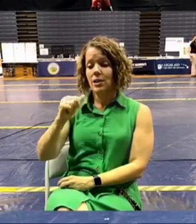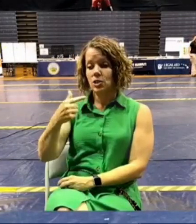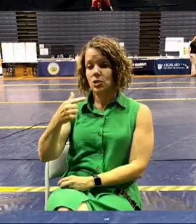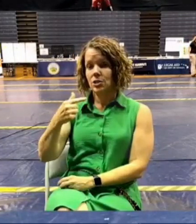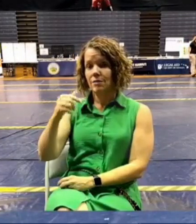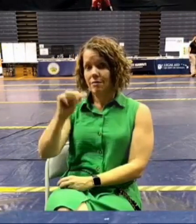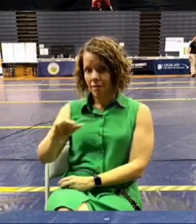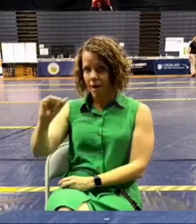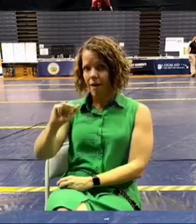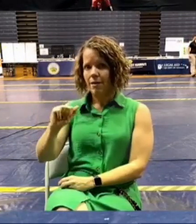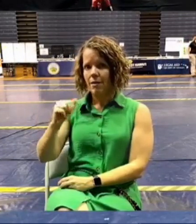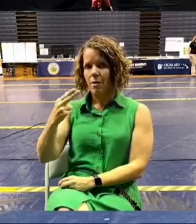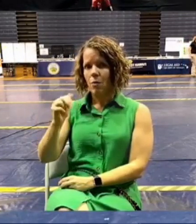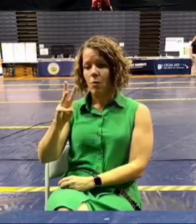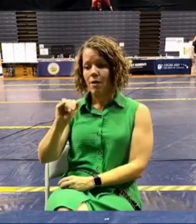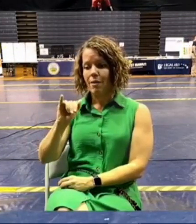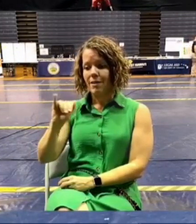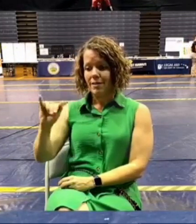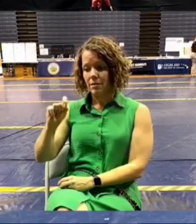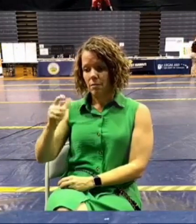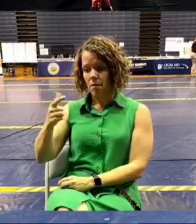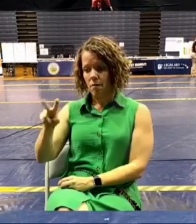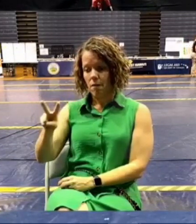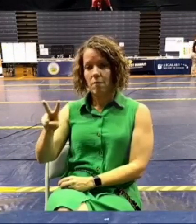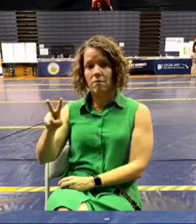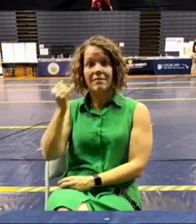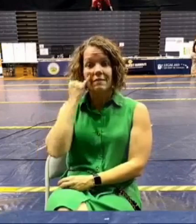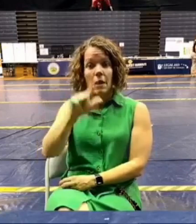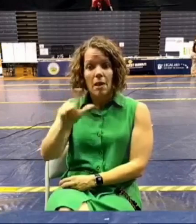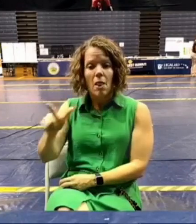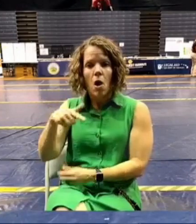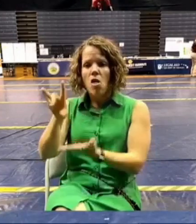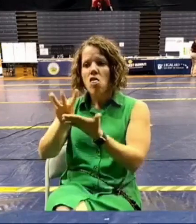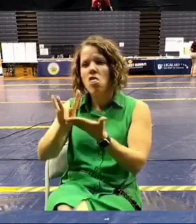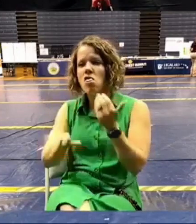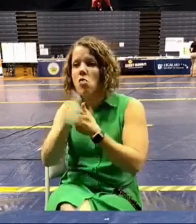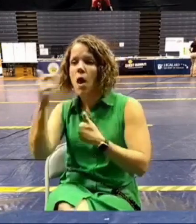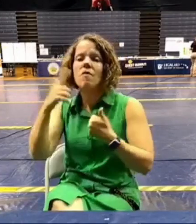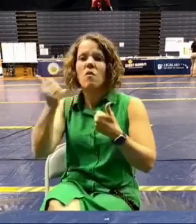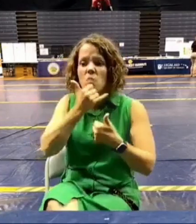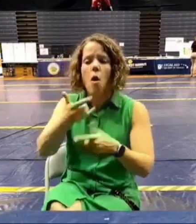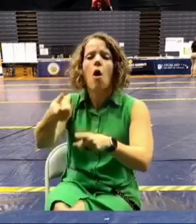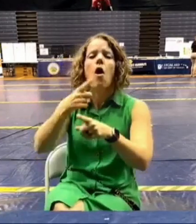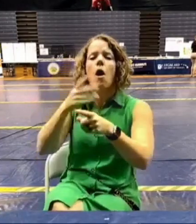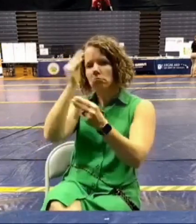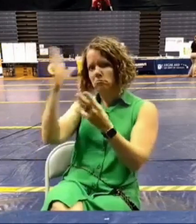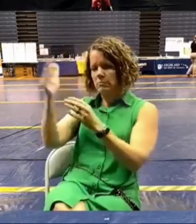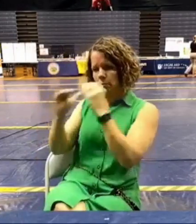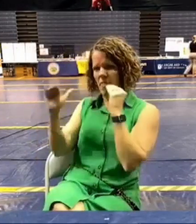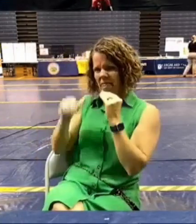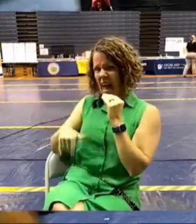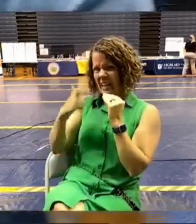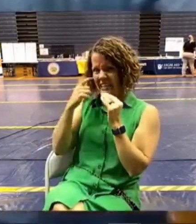hawaiiag@hawaii.gov. And that's who you communicate with for that. Thank you, everybody. Drive safely. Aloha. We'll see you next week.